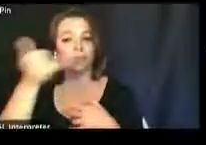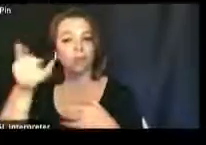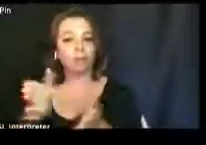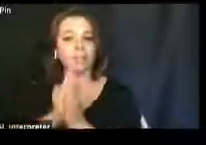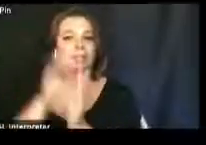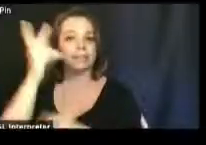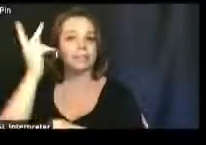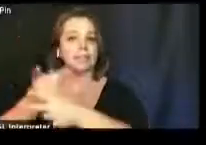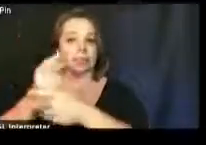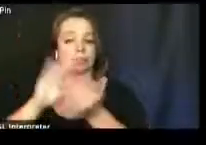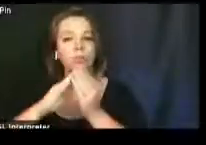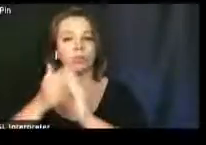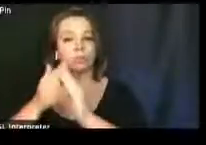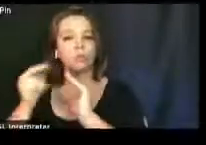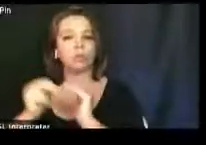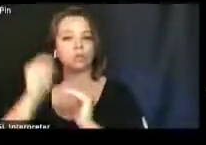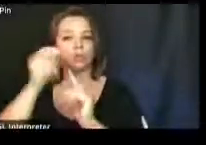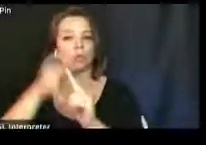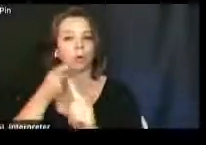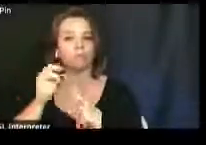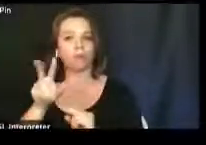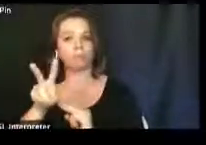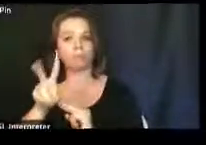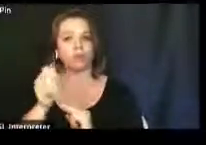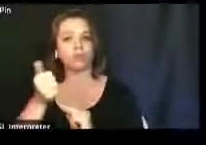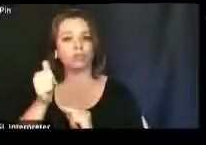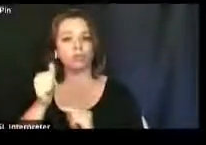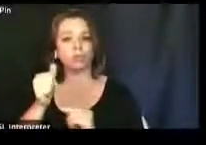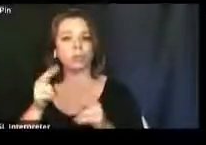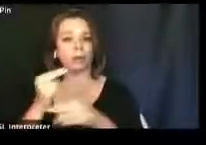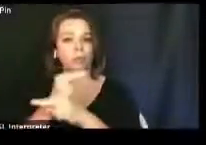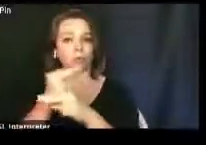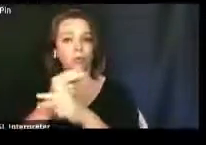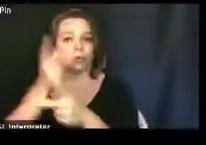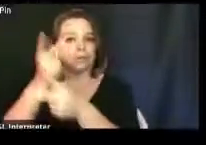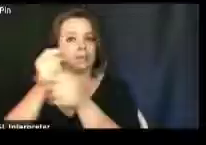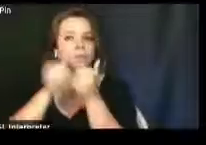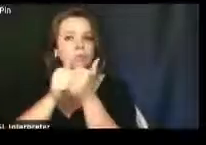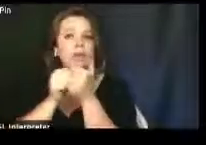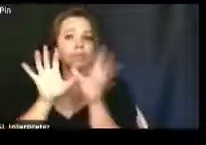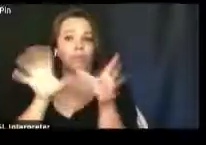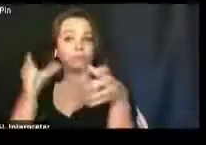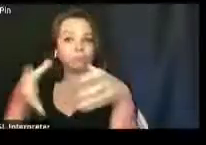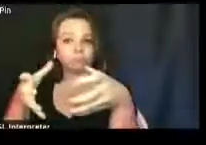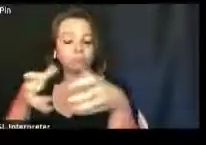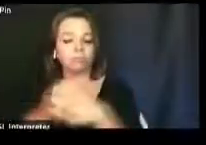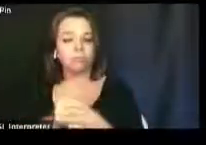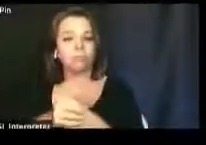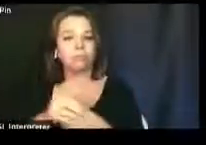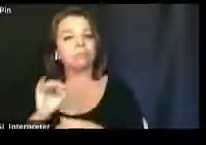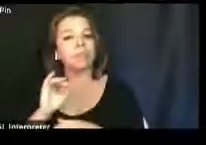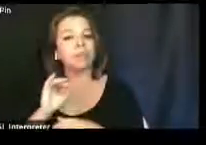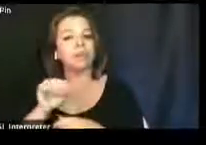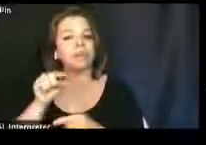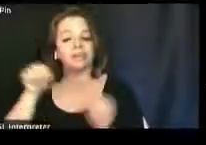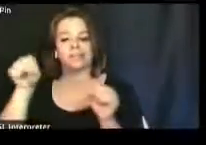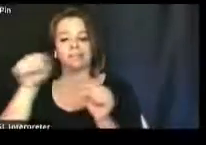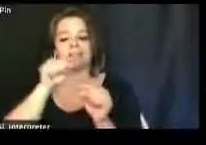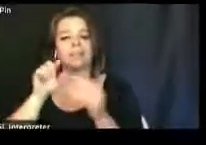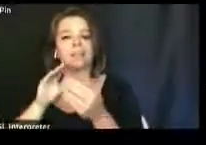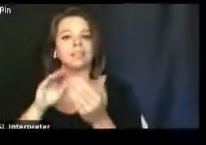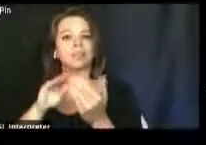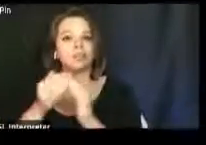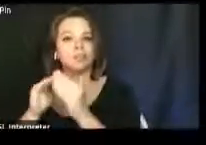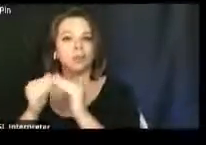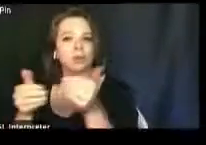keep the communities north of the 210 corridor whole and together. These are communities that hug or border